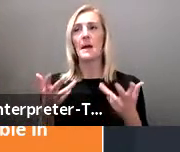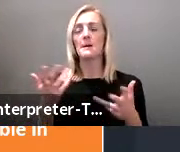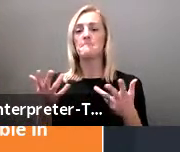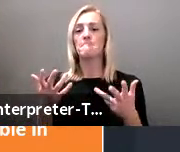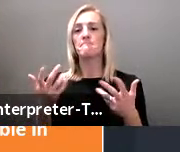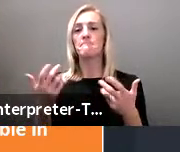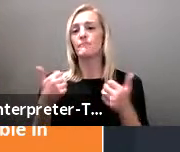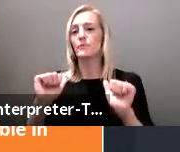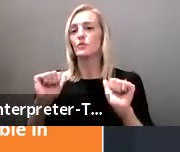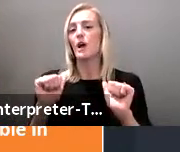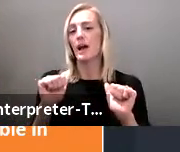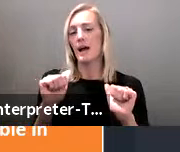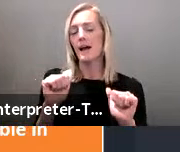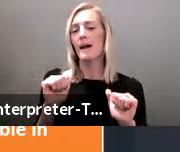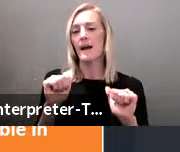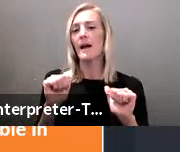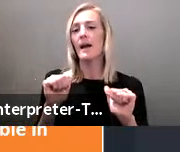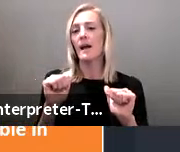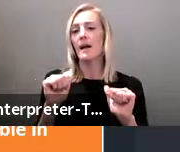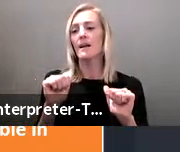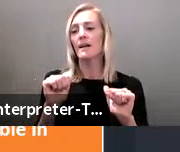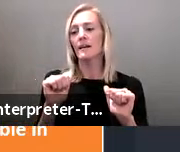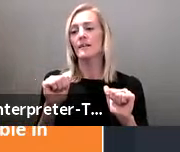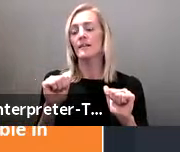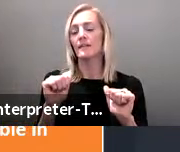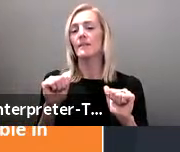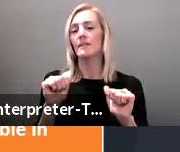were trying to passively